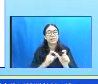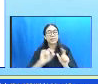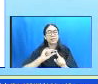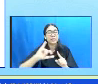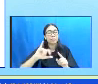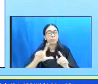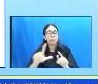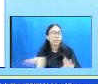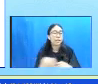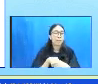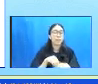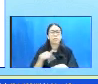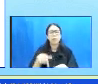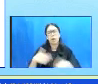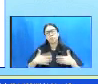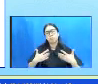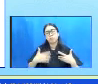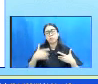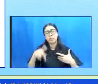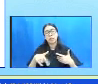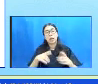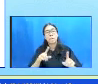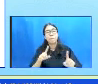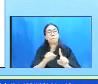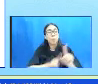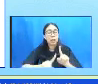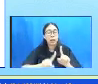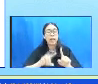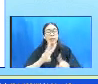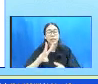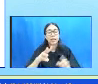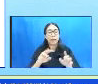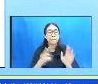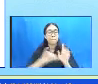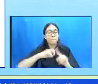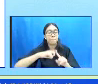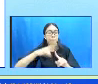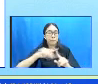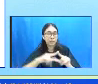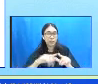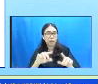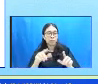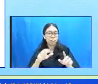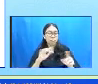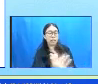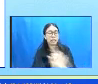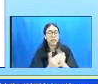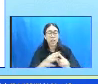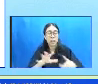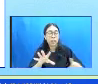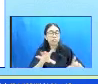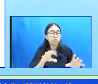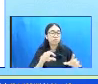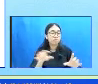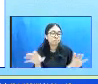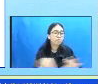of our civil society partners are willing to share their perspectives here today. And these Indonesian perspectives are